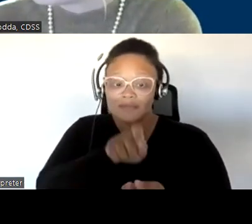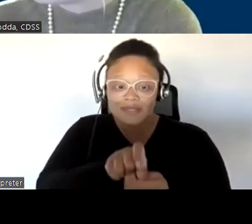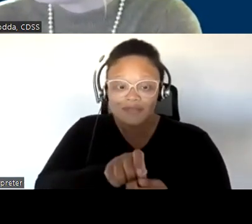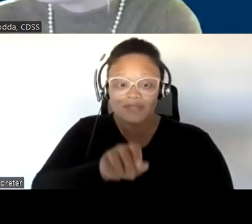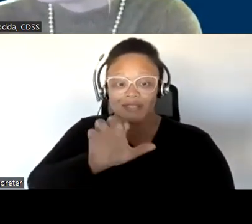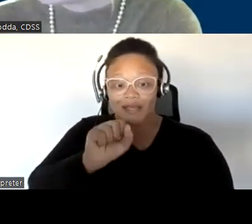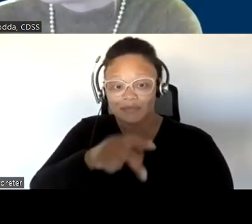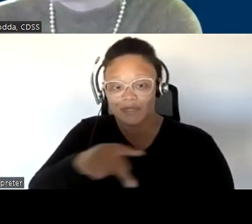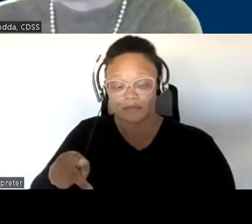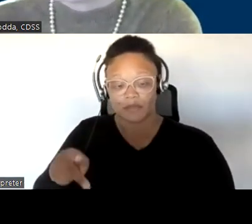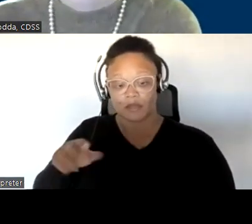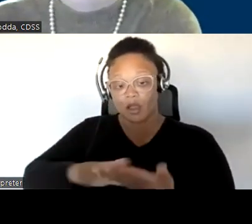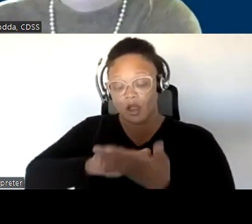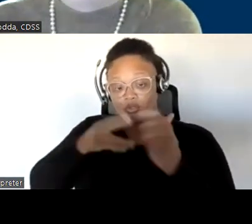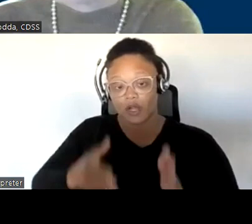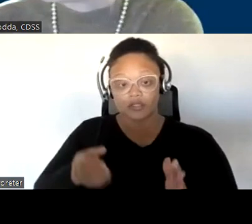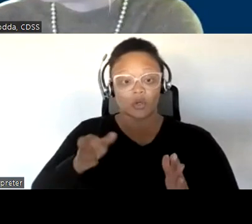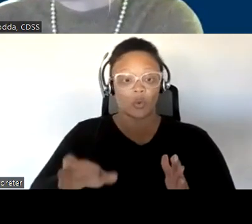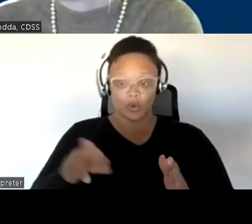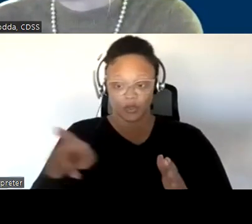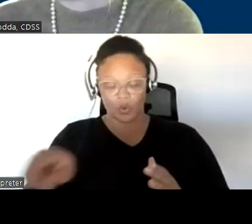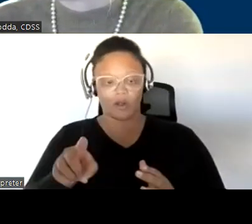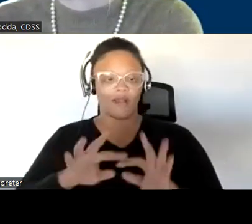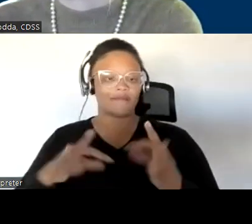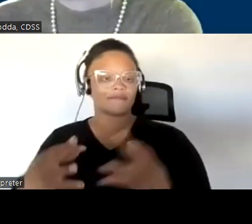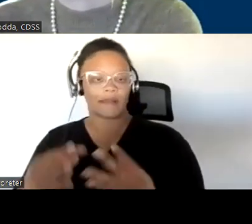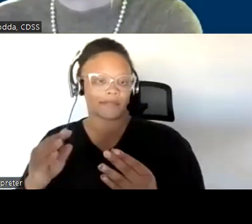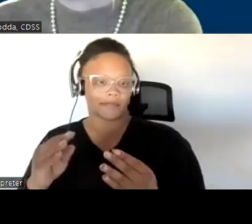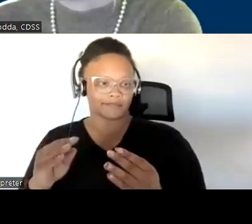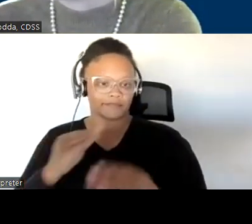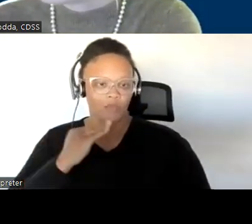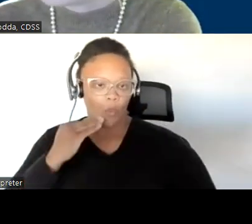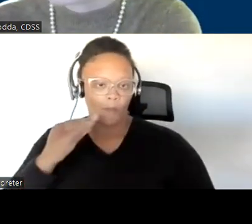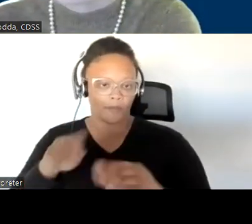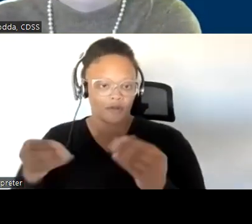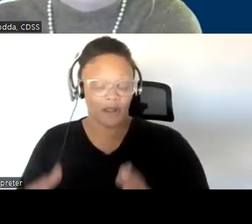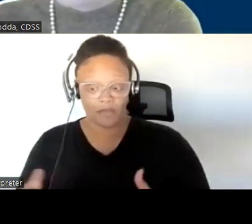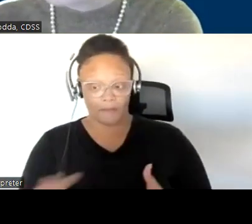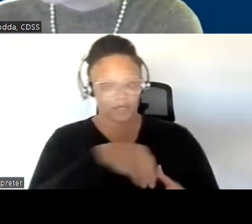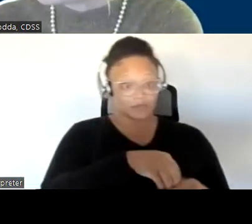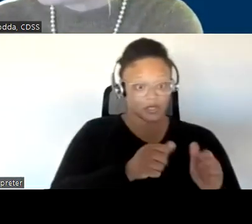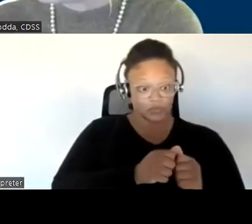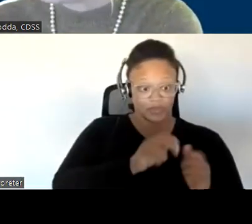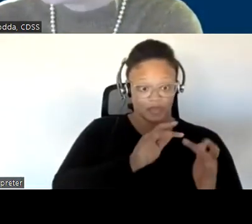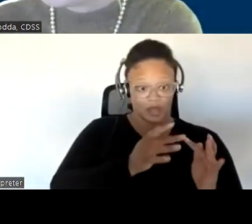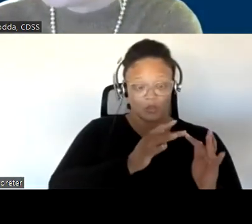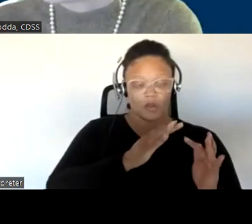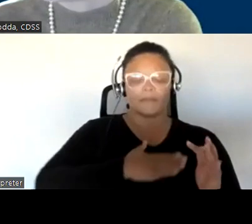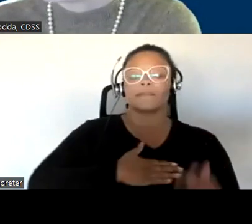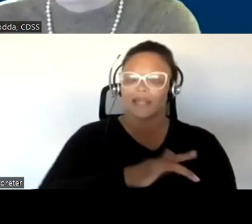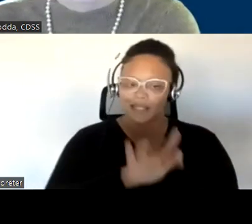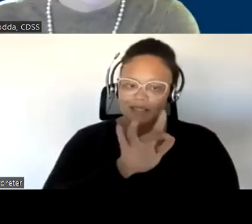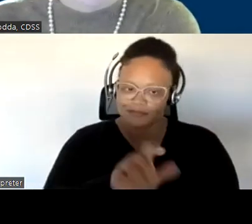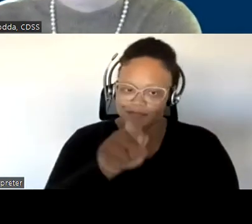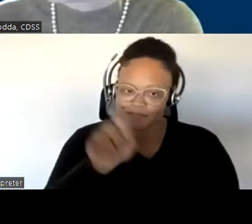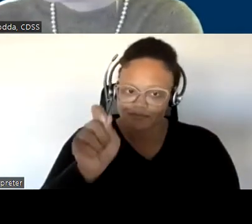child care home provider participating in a CSPP family child care home education network, please select yes. But if you're